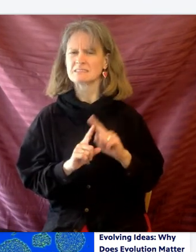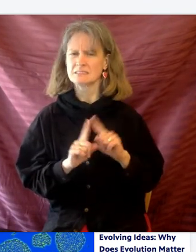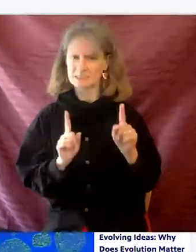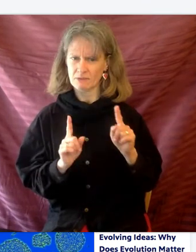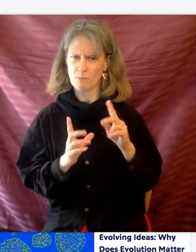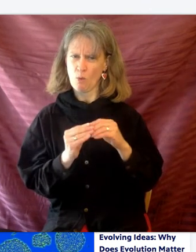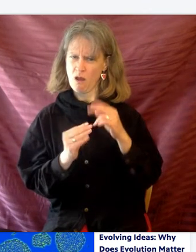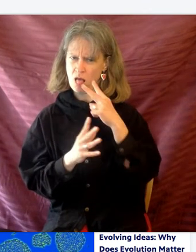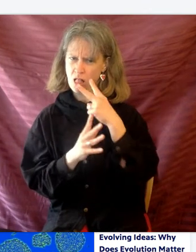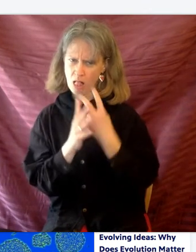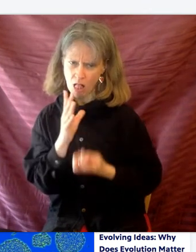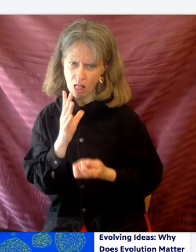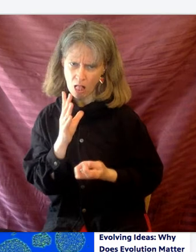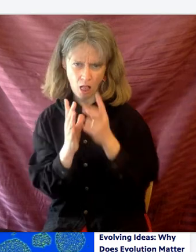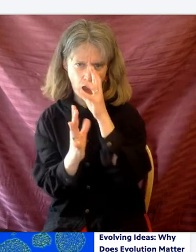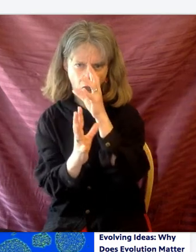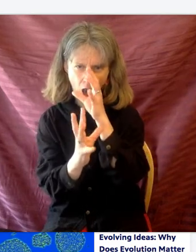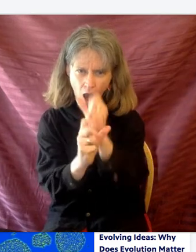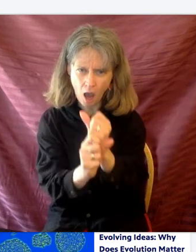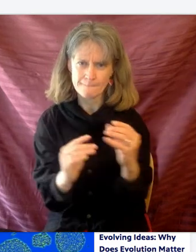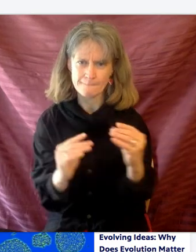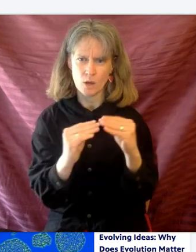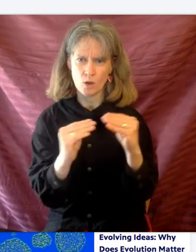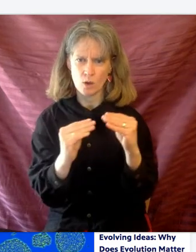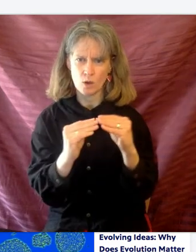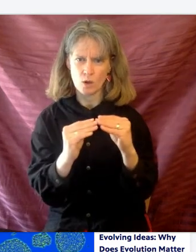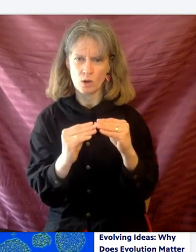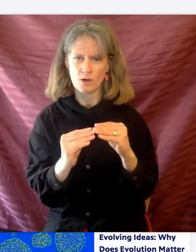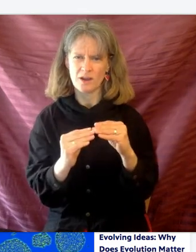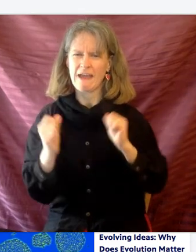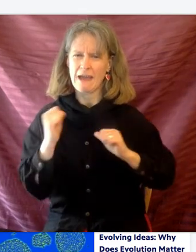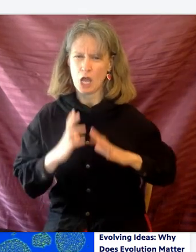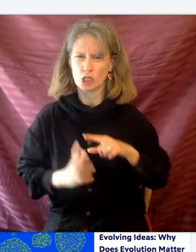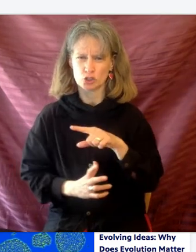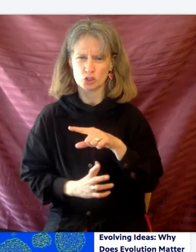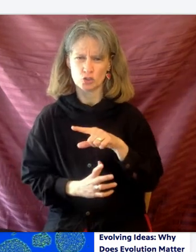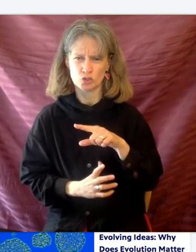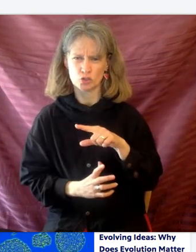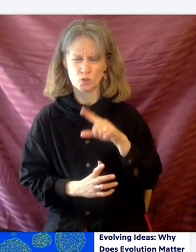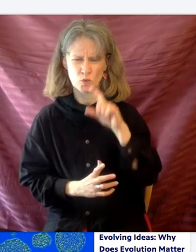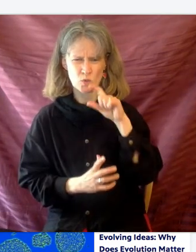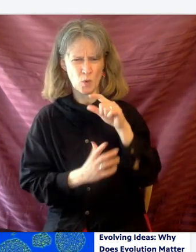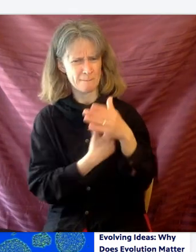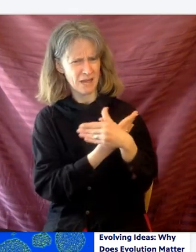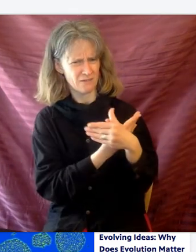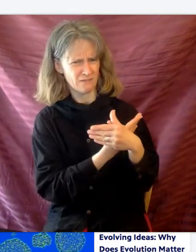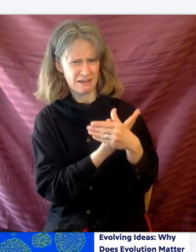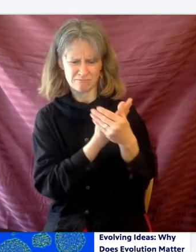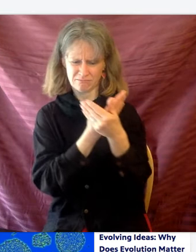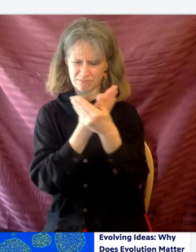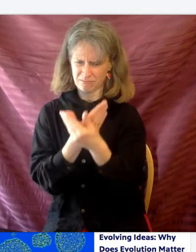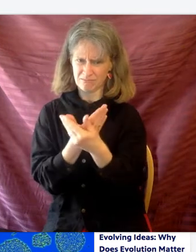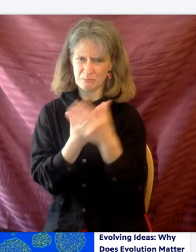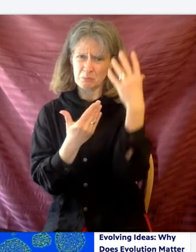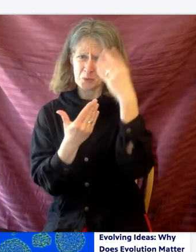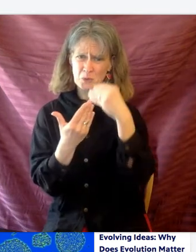Hello. What are you doing here? Why such beauty when no one can